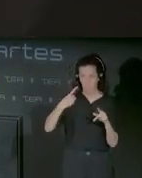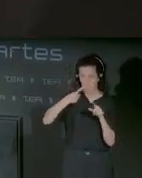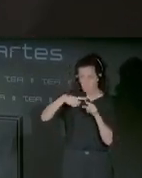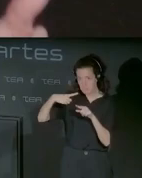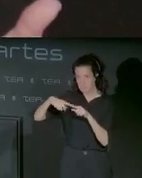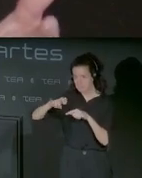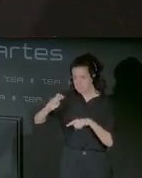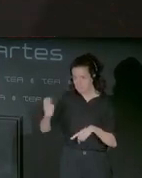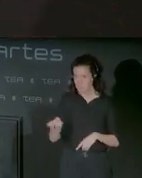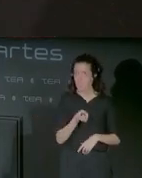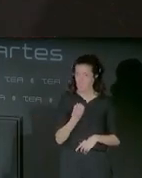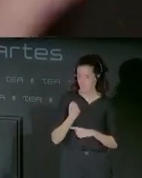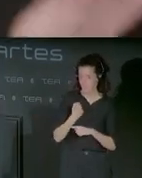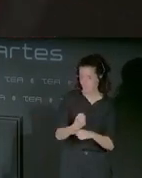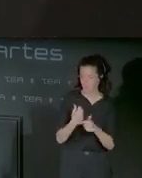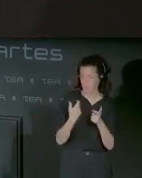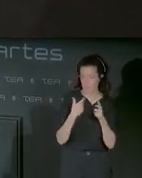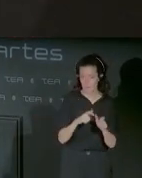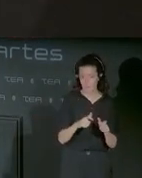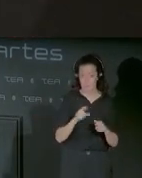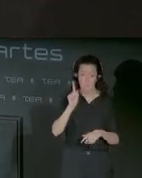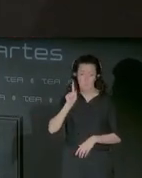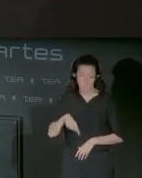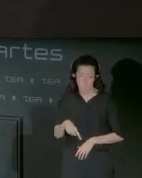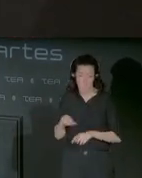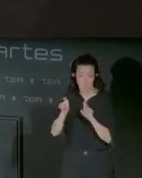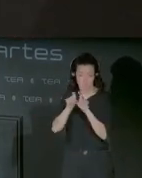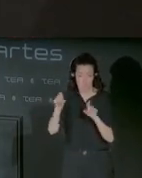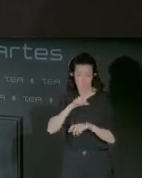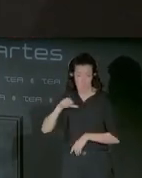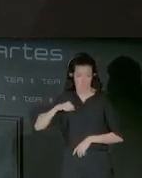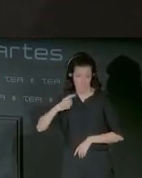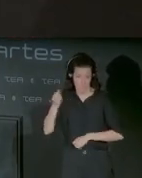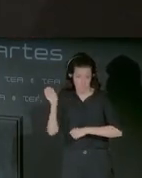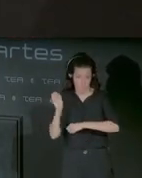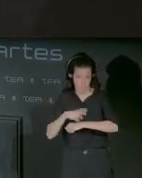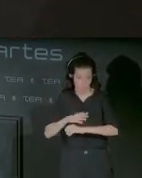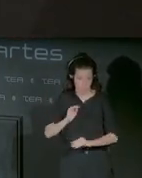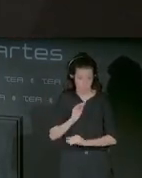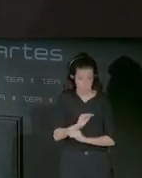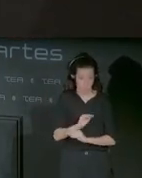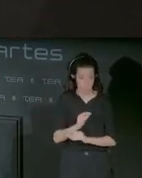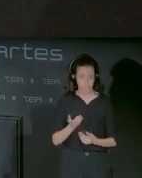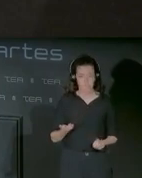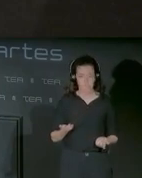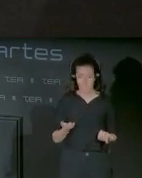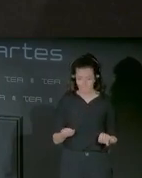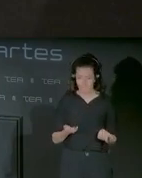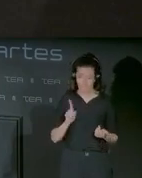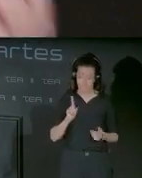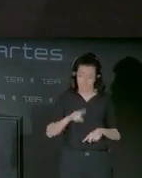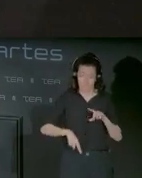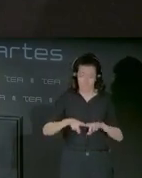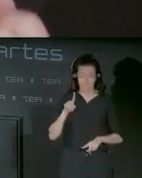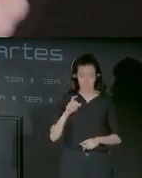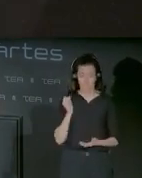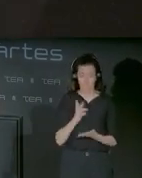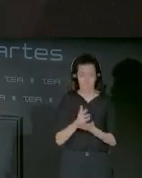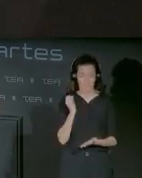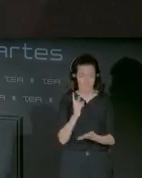to the main challenges of this public-private funding, and also I would mention this concept of